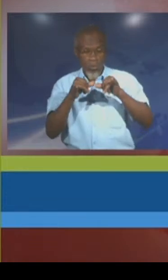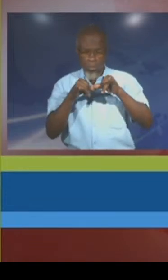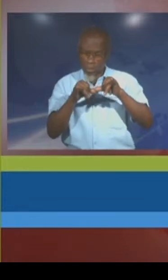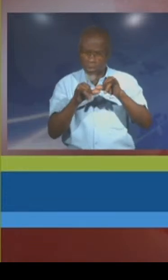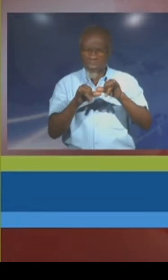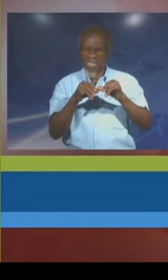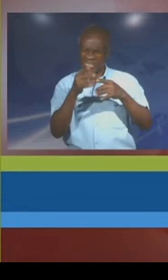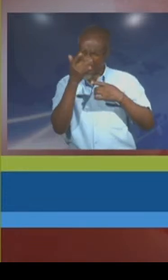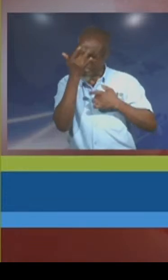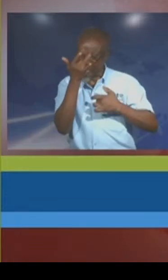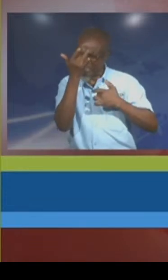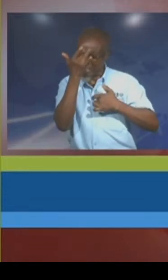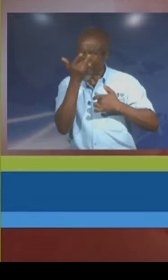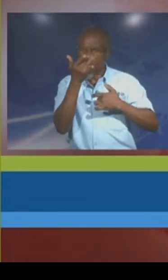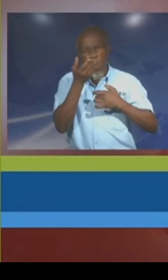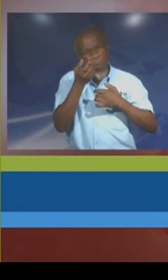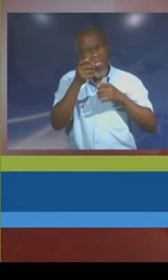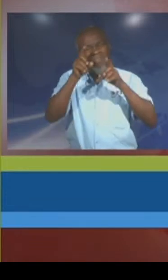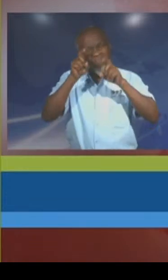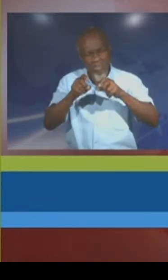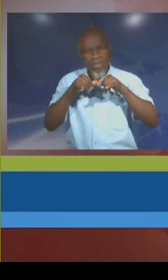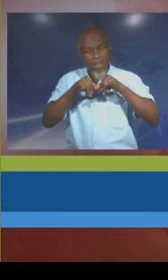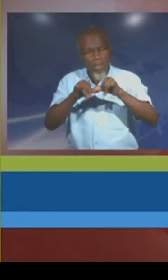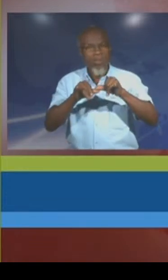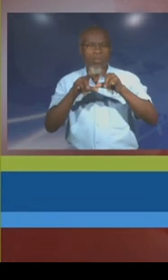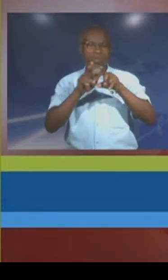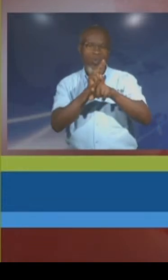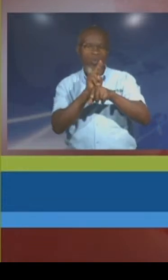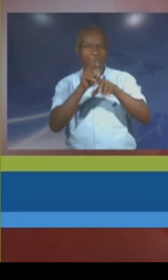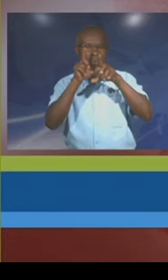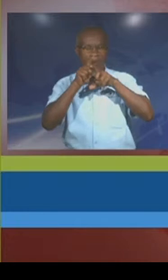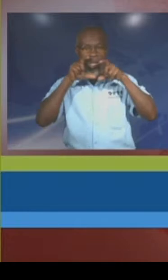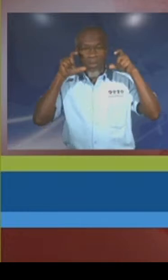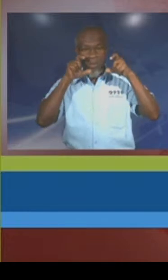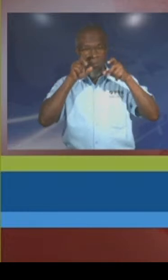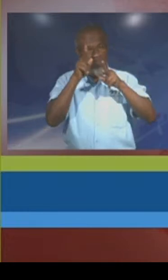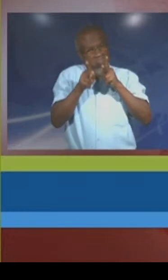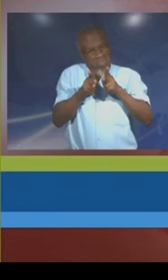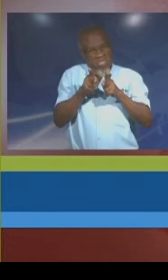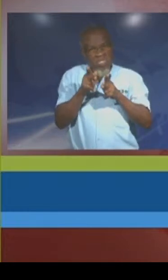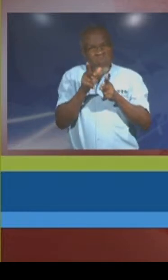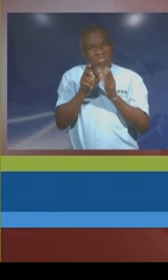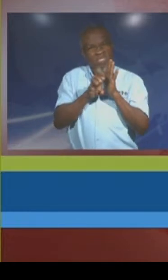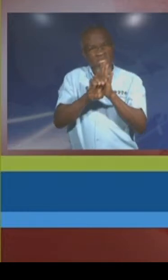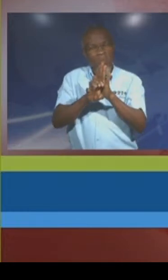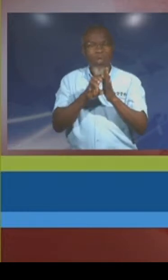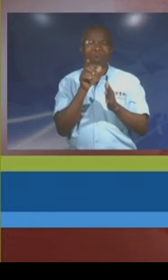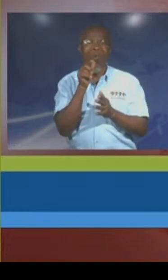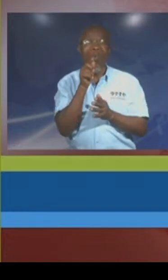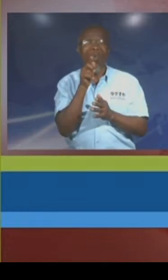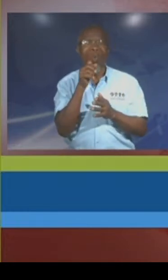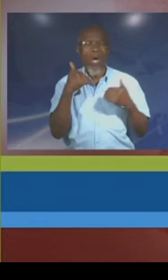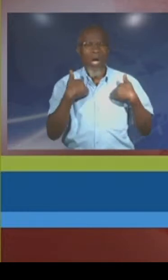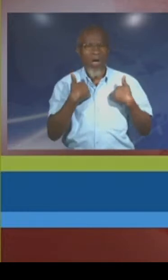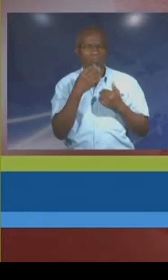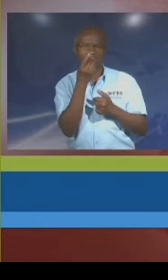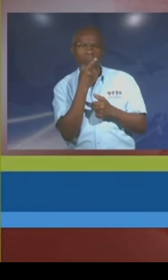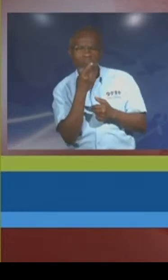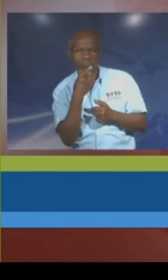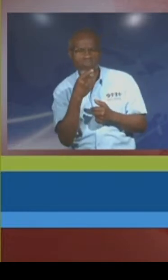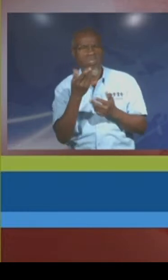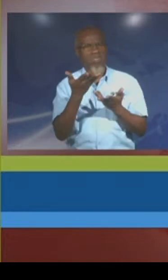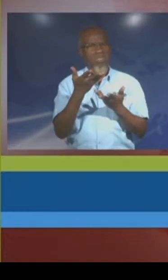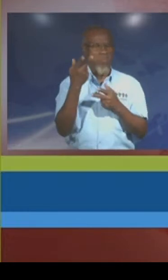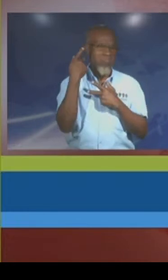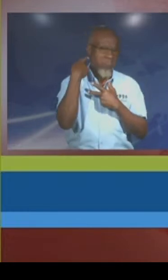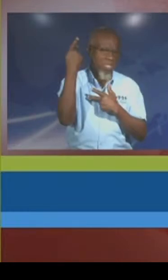masks. And these include the immunocompromised persons, persons with underlying medical conditions, obese persons, meaning a